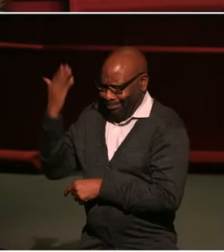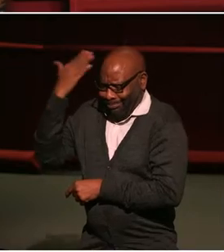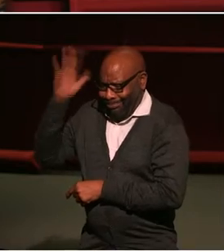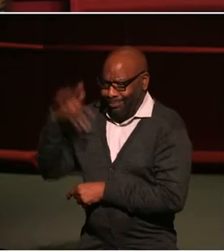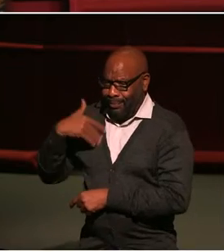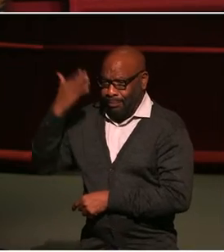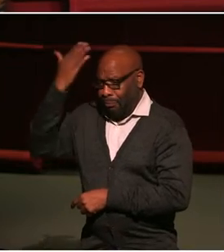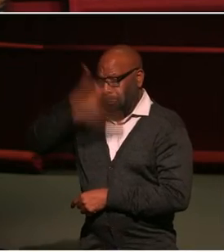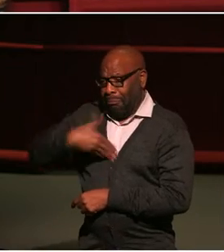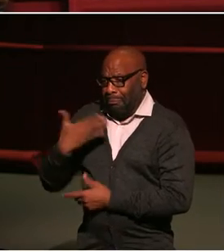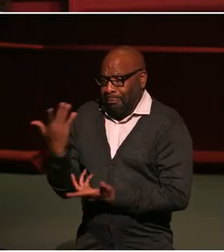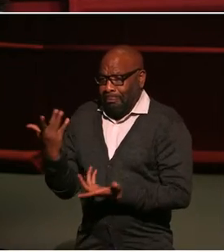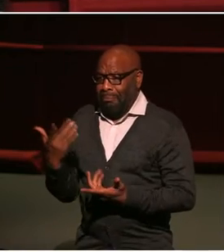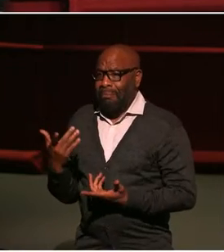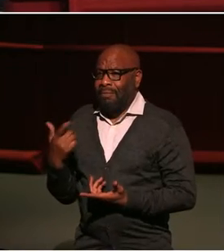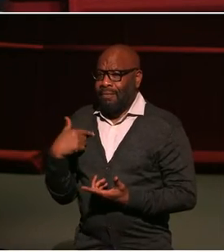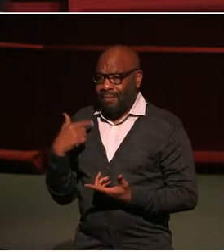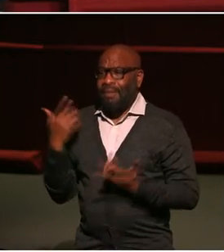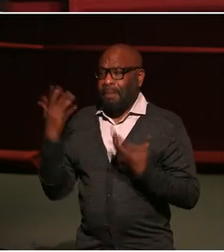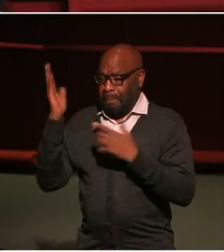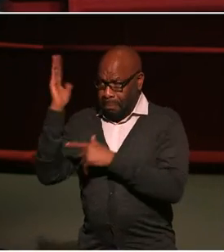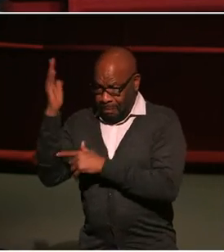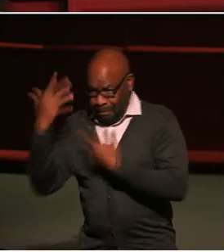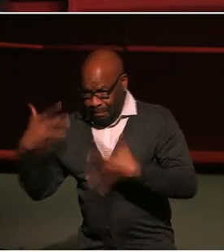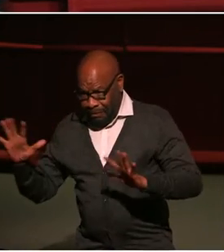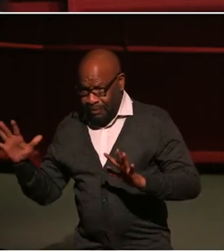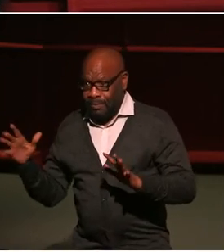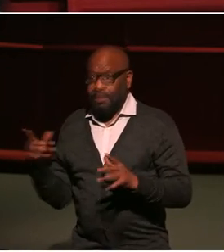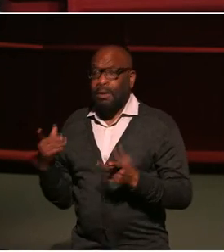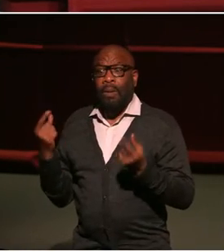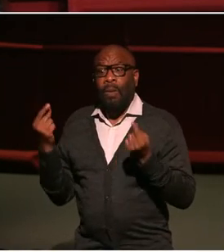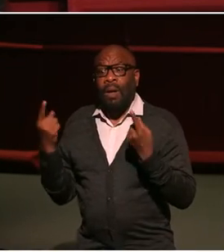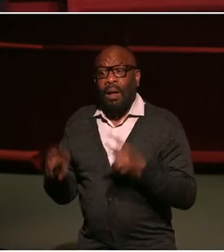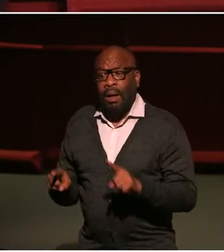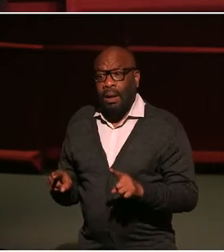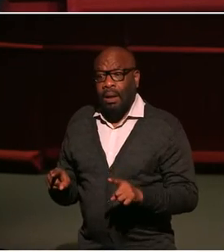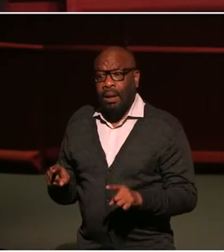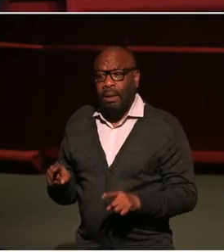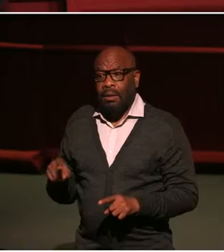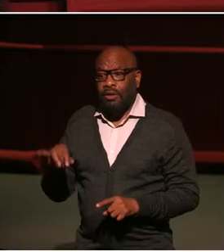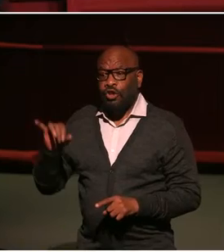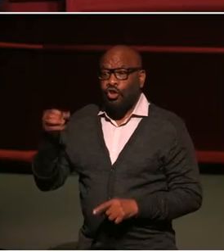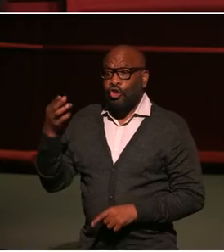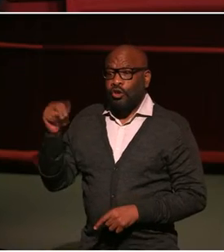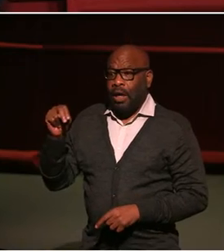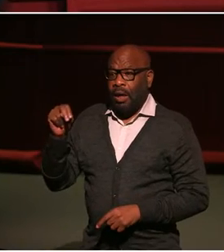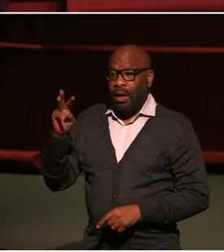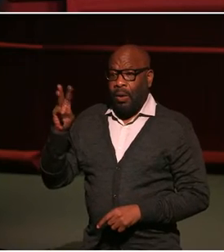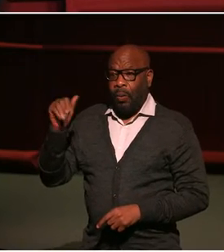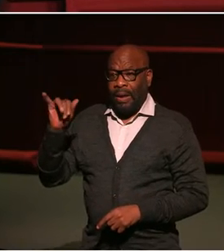was Big John Wayne getting ready to assault me.